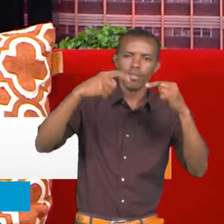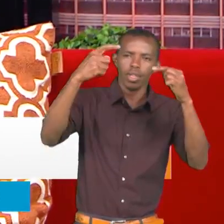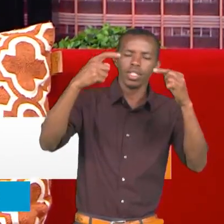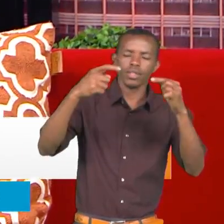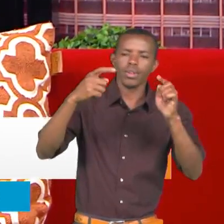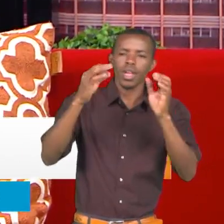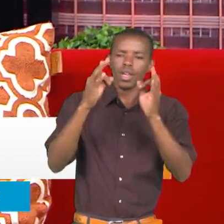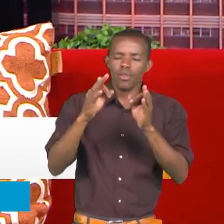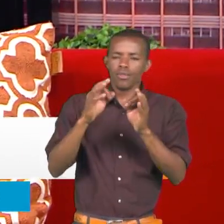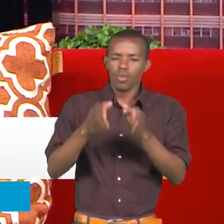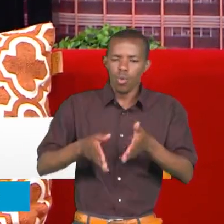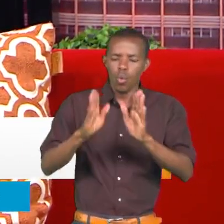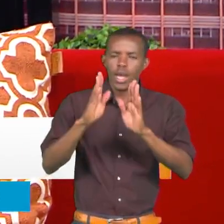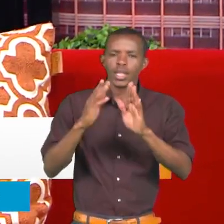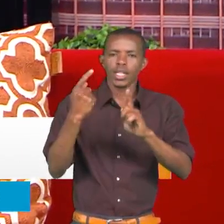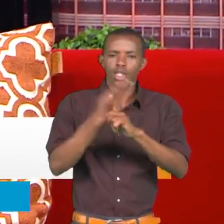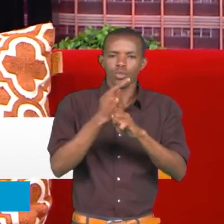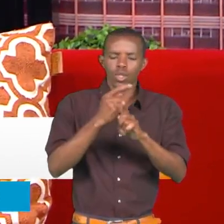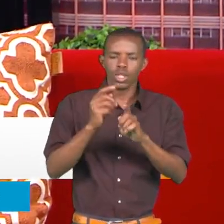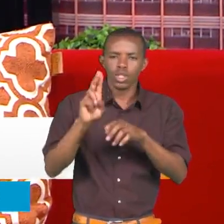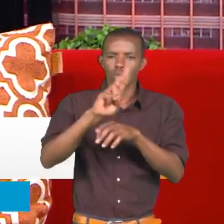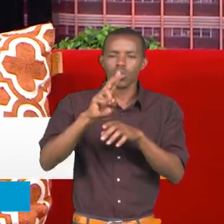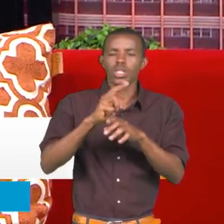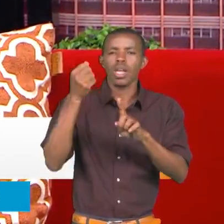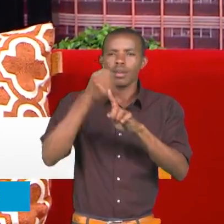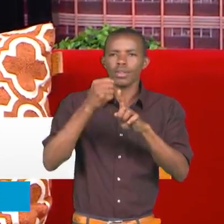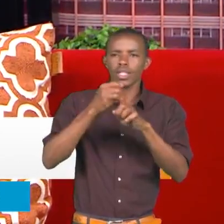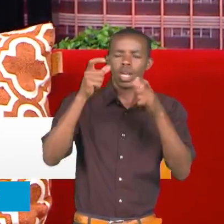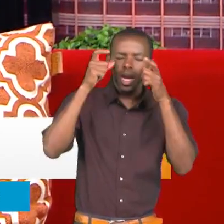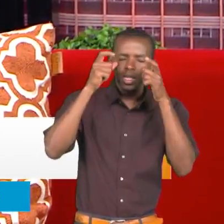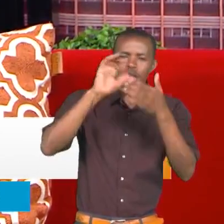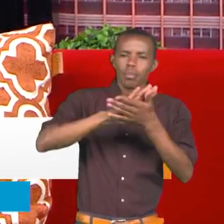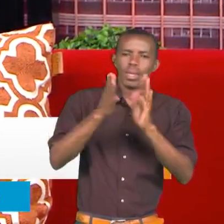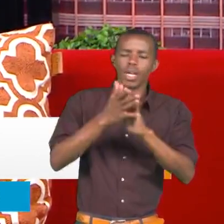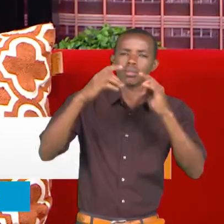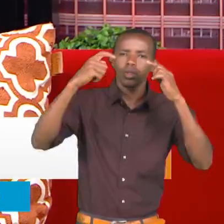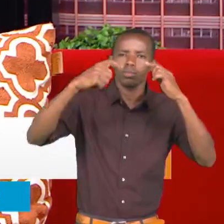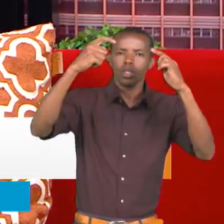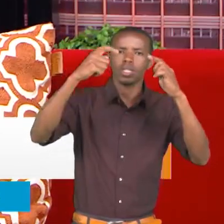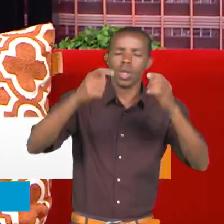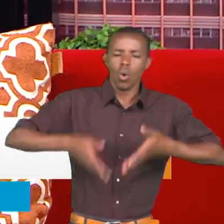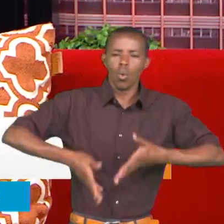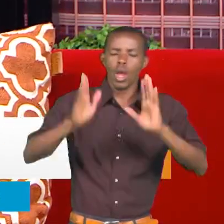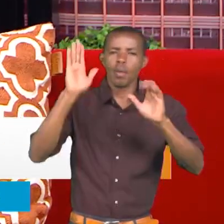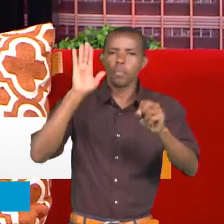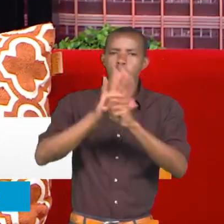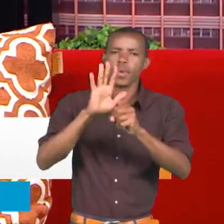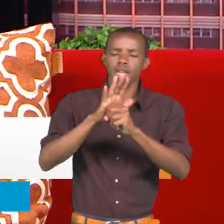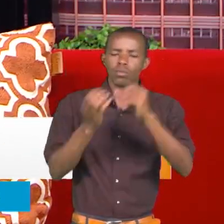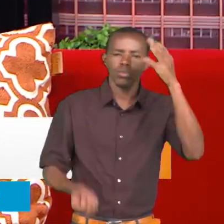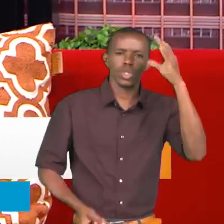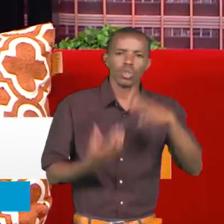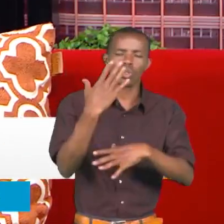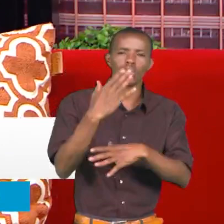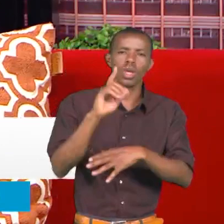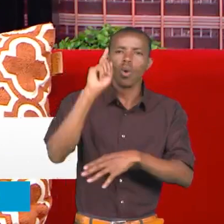different ways when fighting, you know, new HIV infections, then it becomes very effective. So PrEP was just one of the many other ways that was introduced, you know,